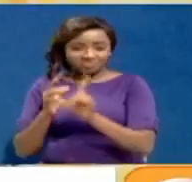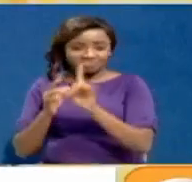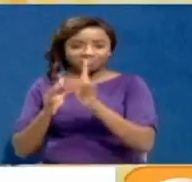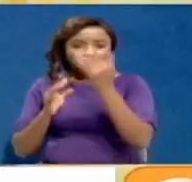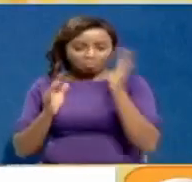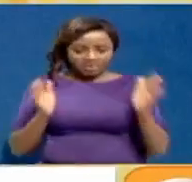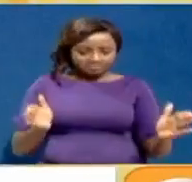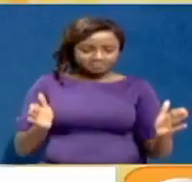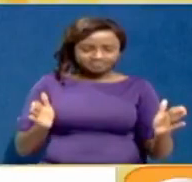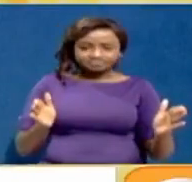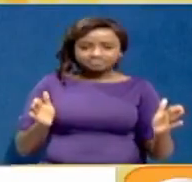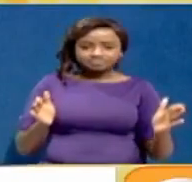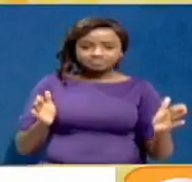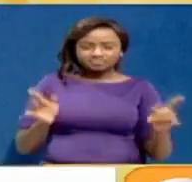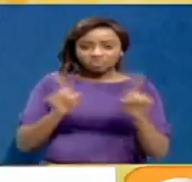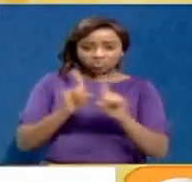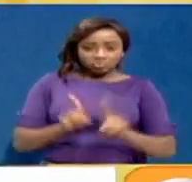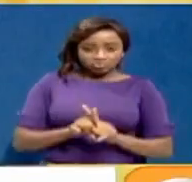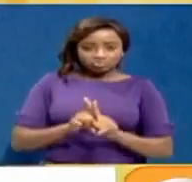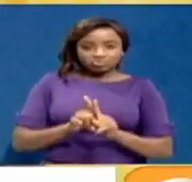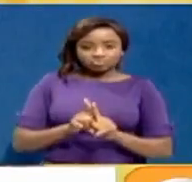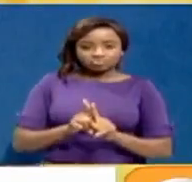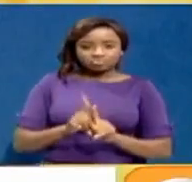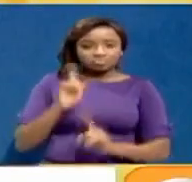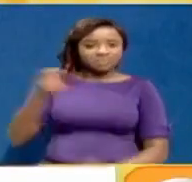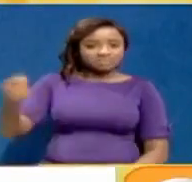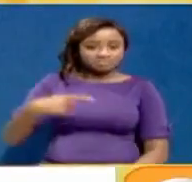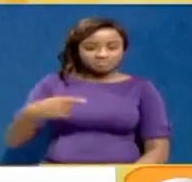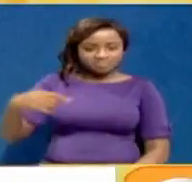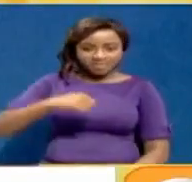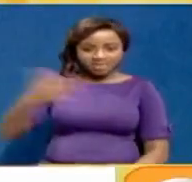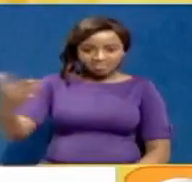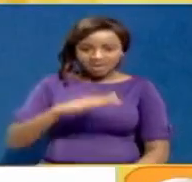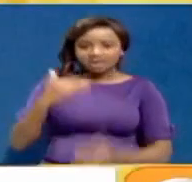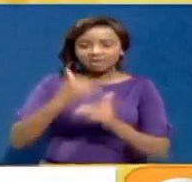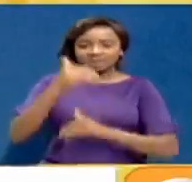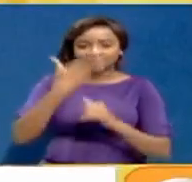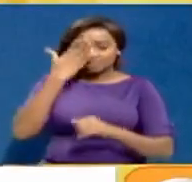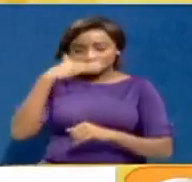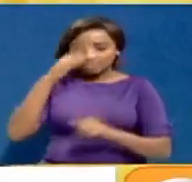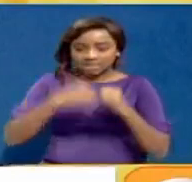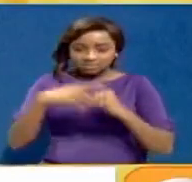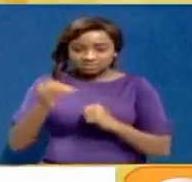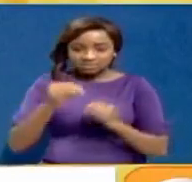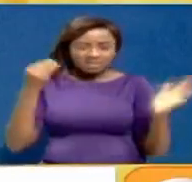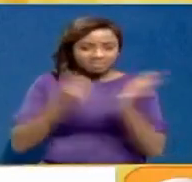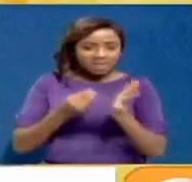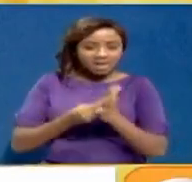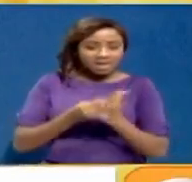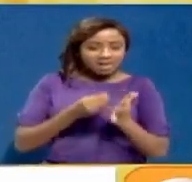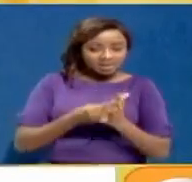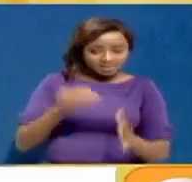nini tumesema? Kwa sababu pia malipo ni two months, 60 days. Ukipewa,